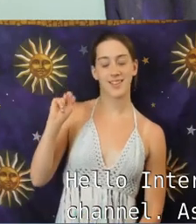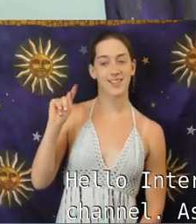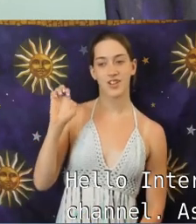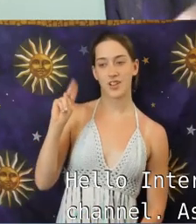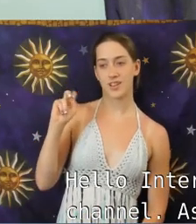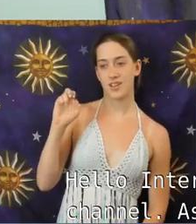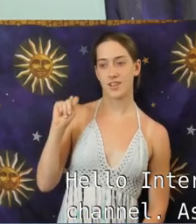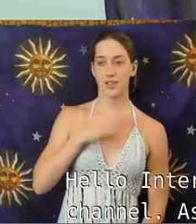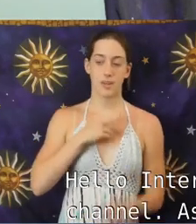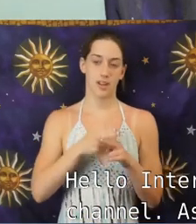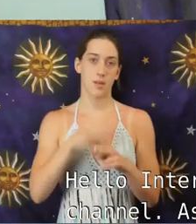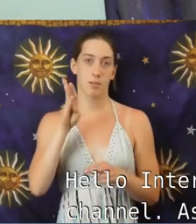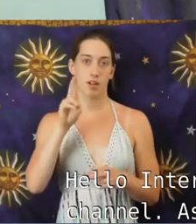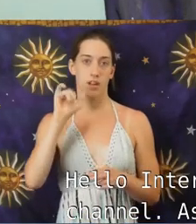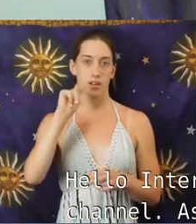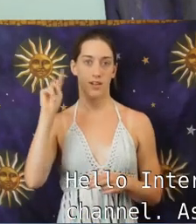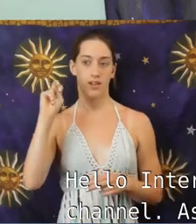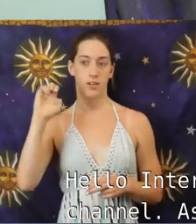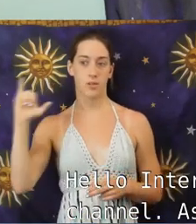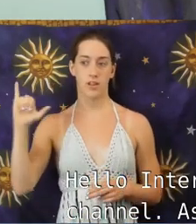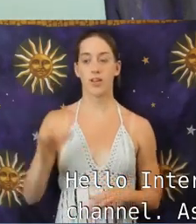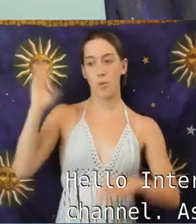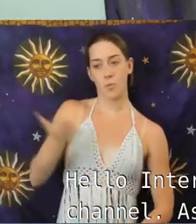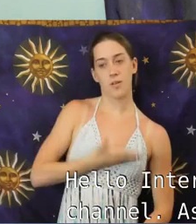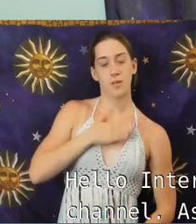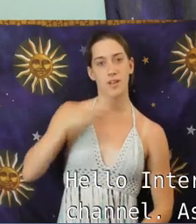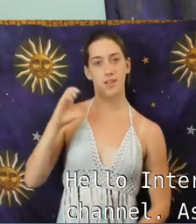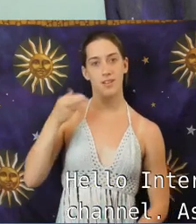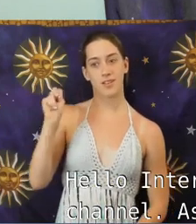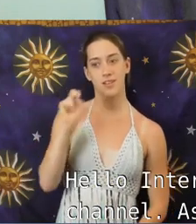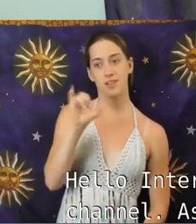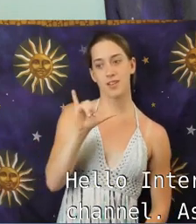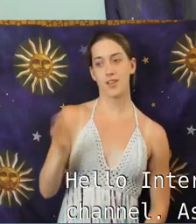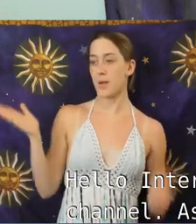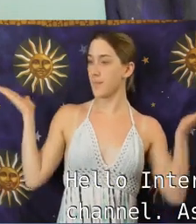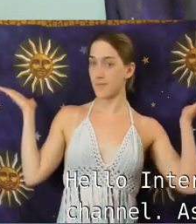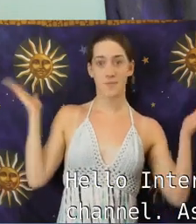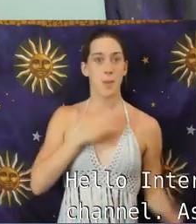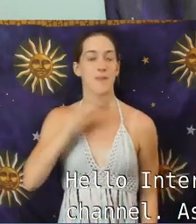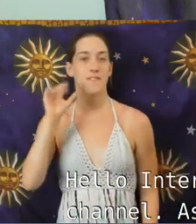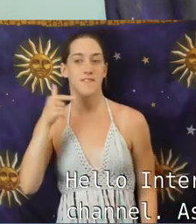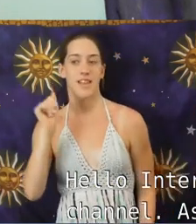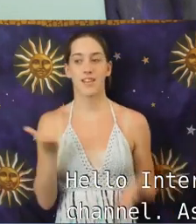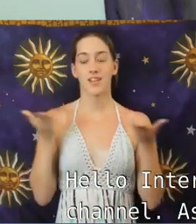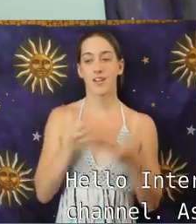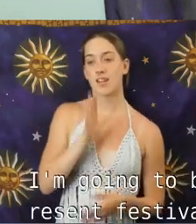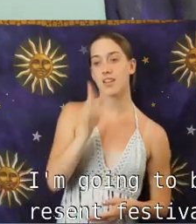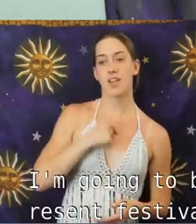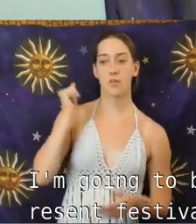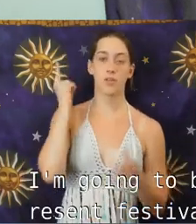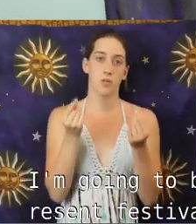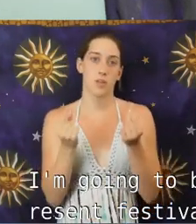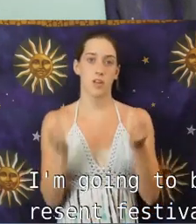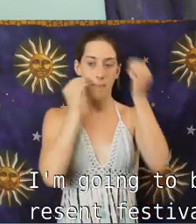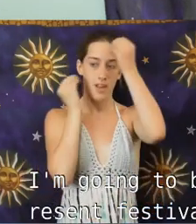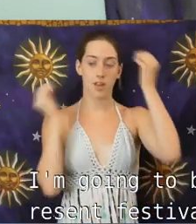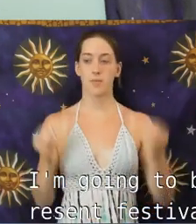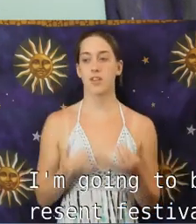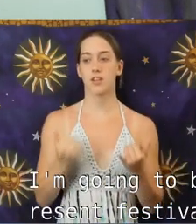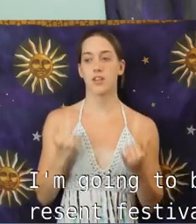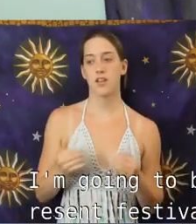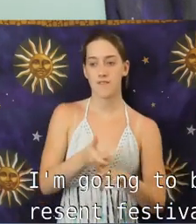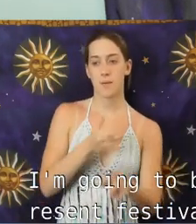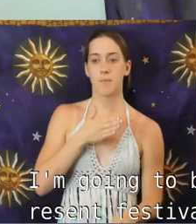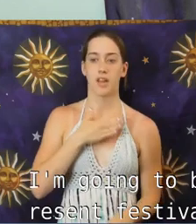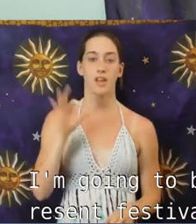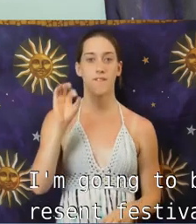Hello Internet, it's Brittany, welcome back to my channel. As was spoiled by my lovely flag here, I'm going to be doing a makeup look